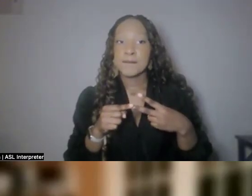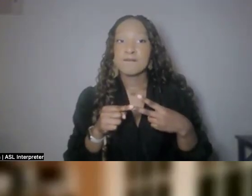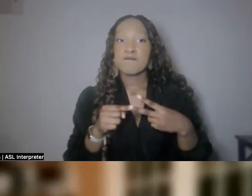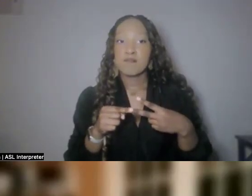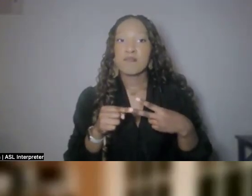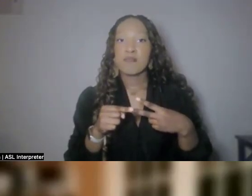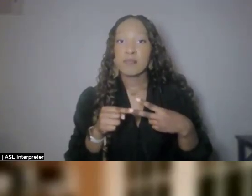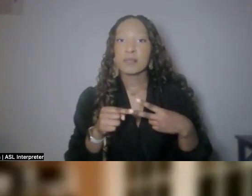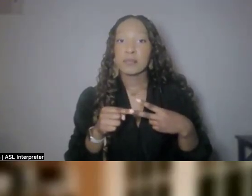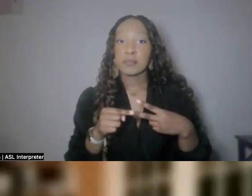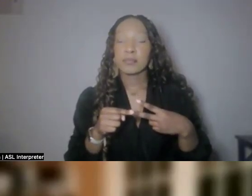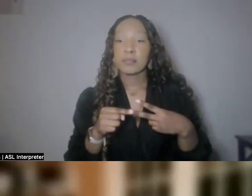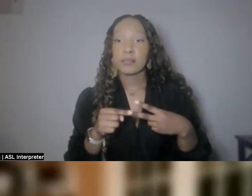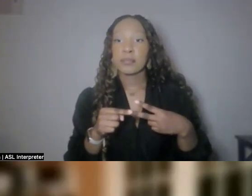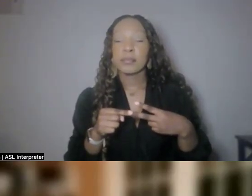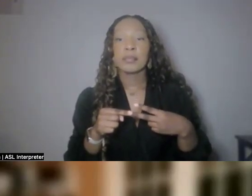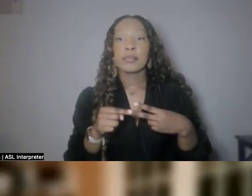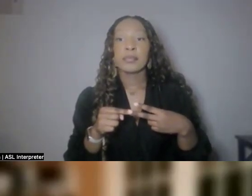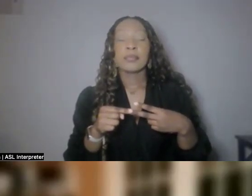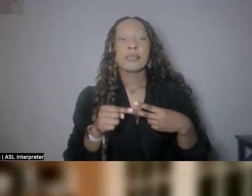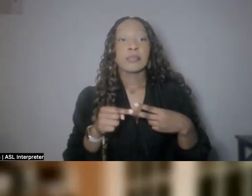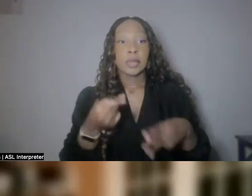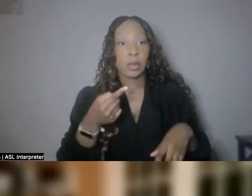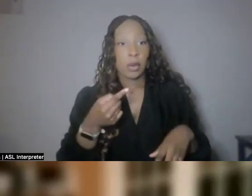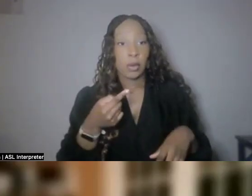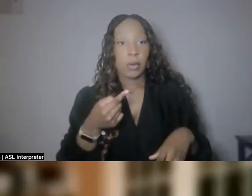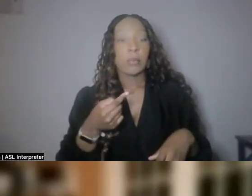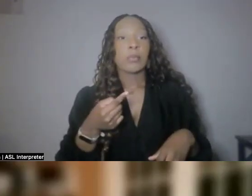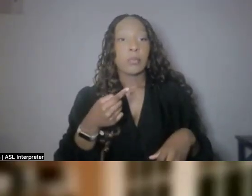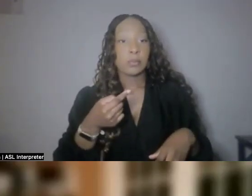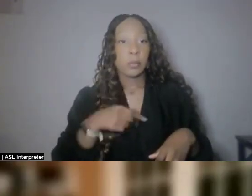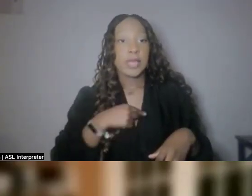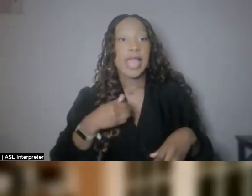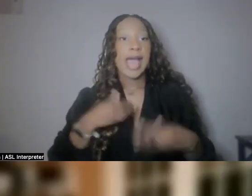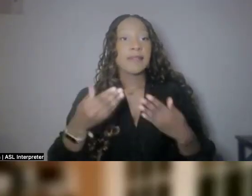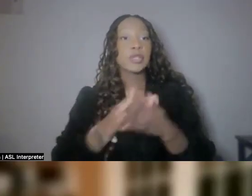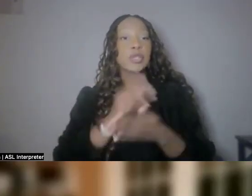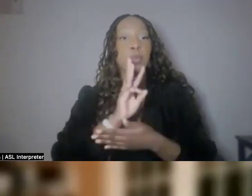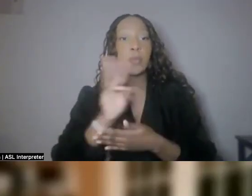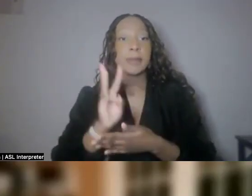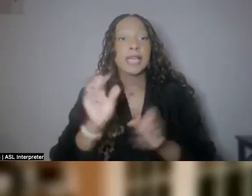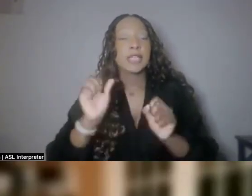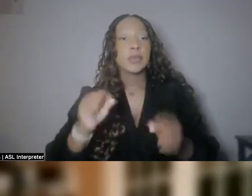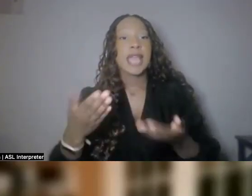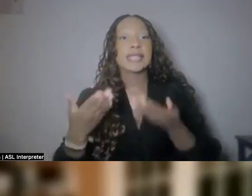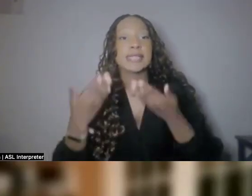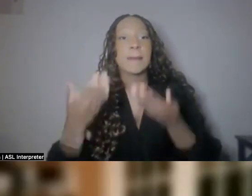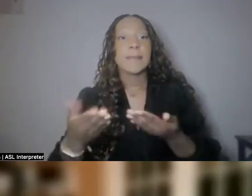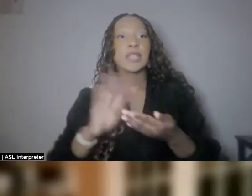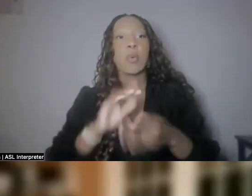a new site where you can submit your questions and concerns. It's